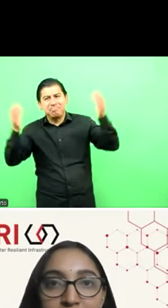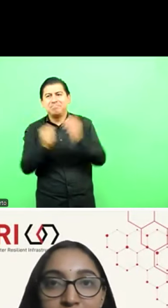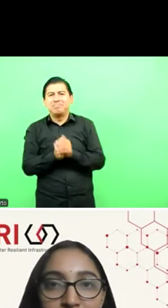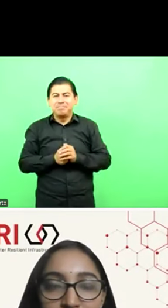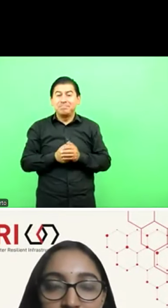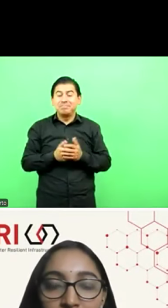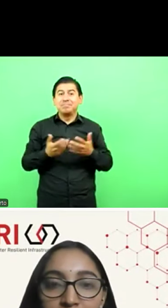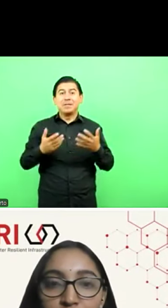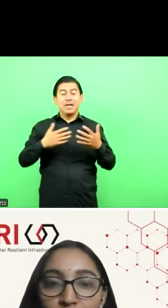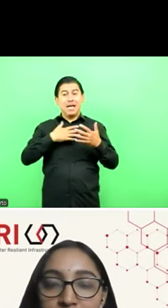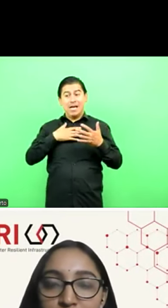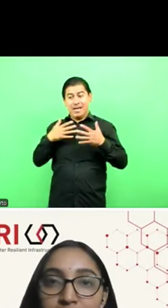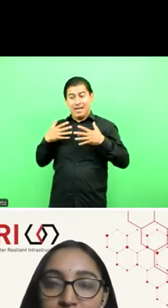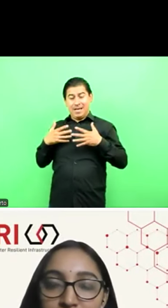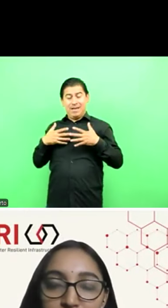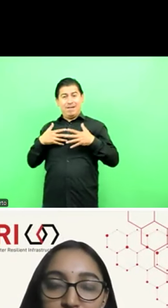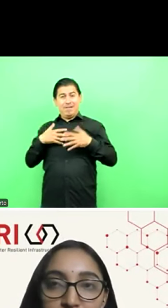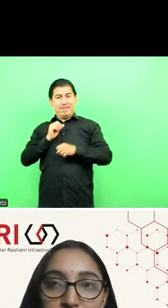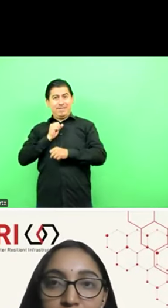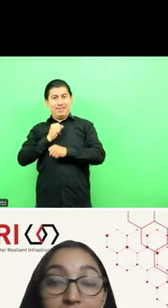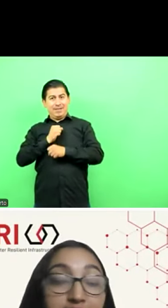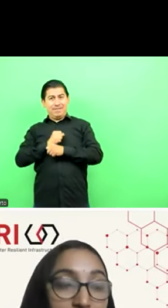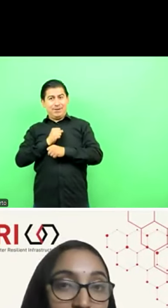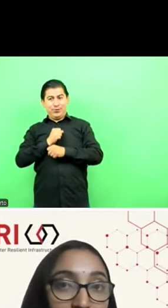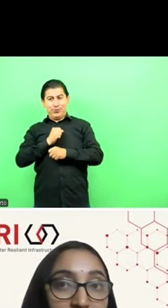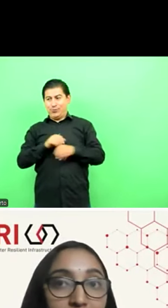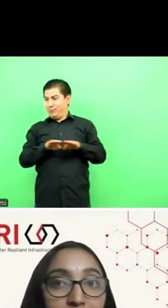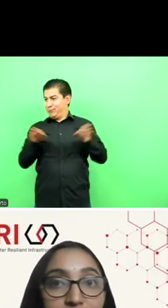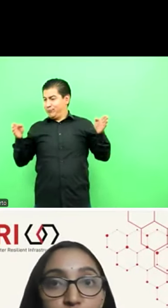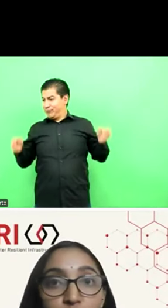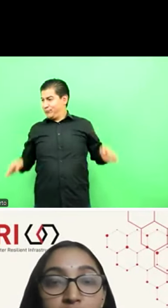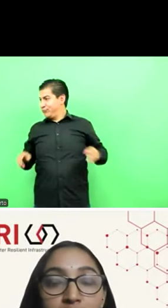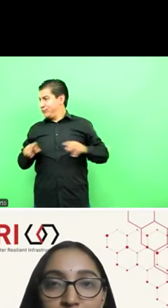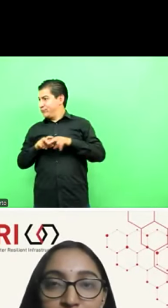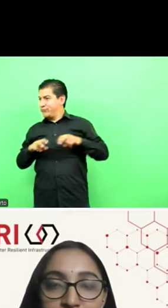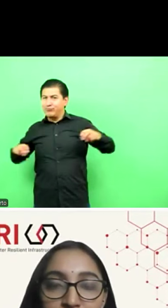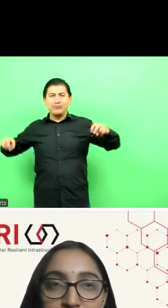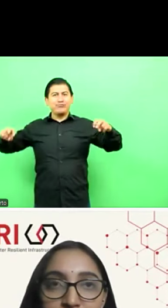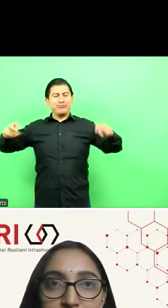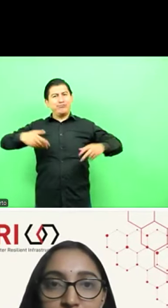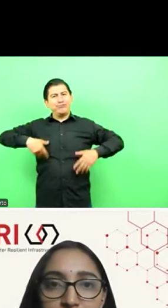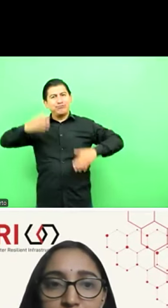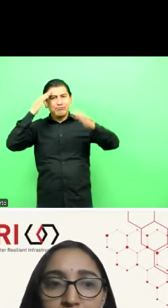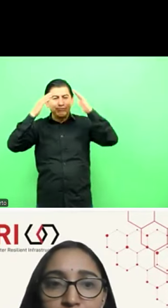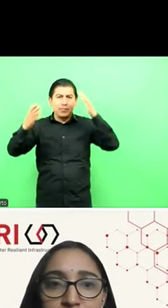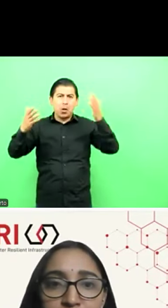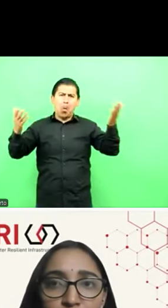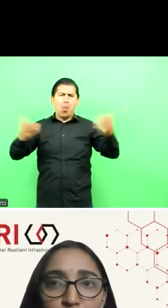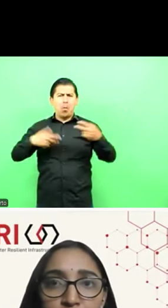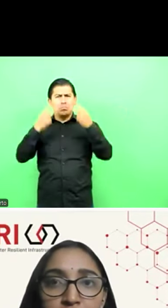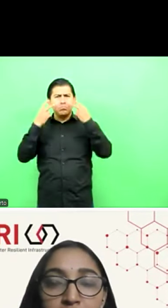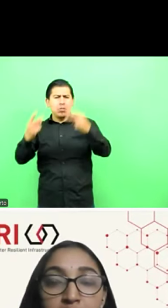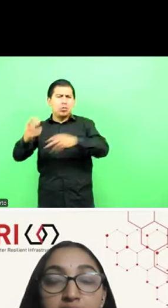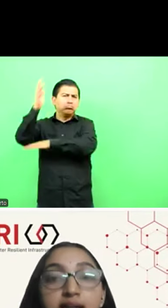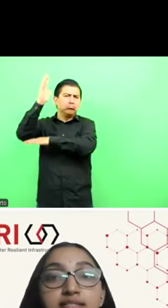today's discussion and also listening to esteemed panelists who emphasized the relevance